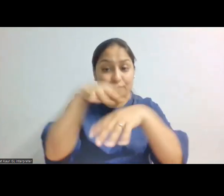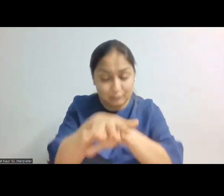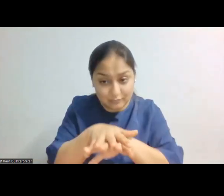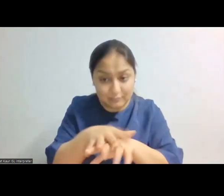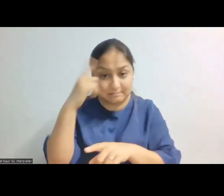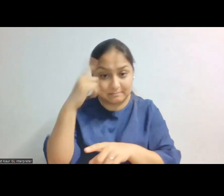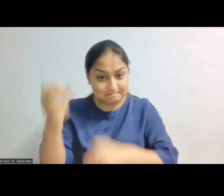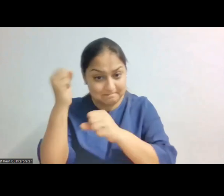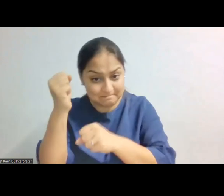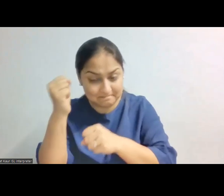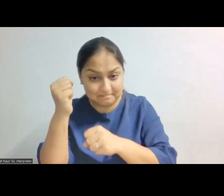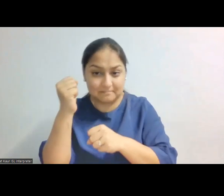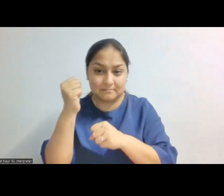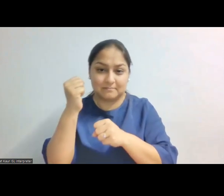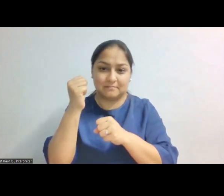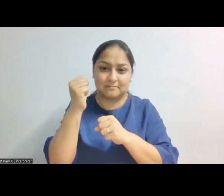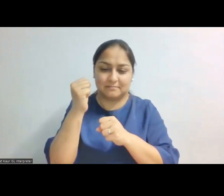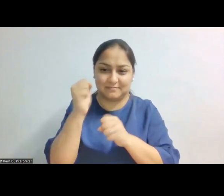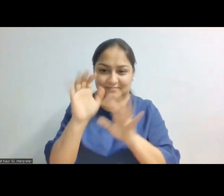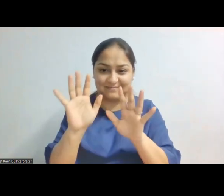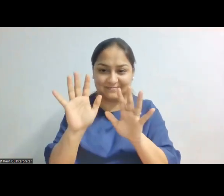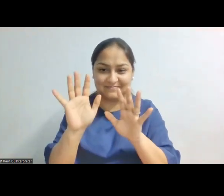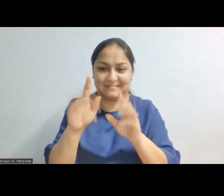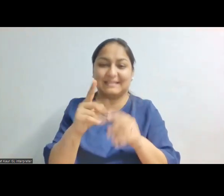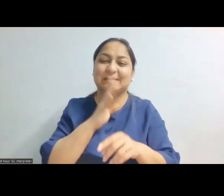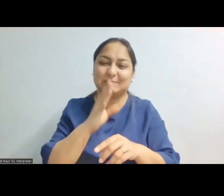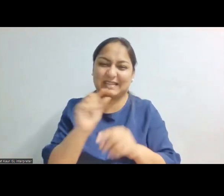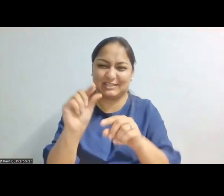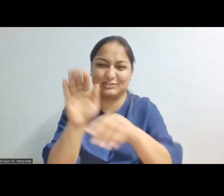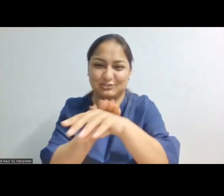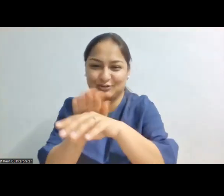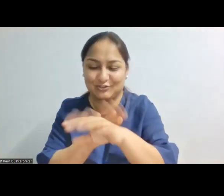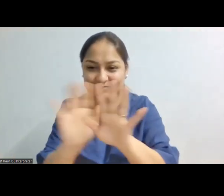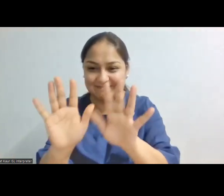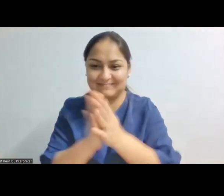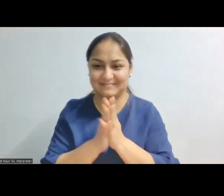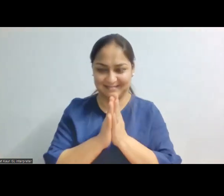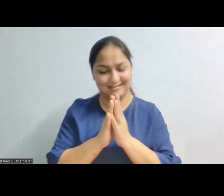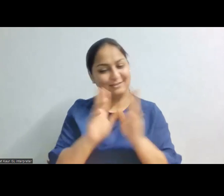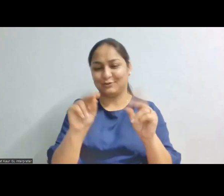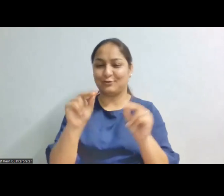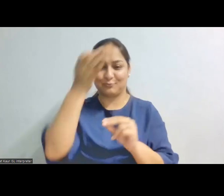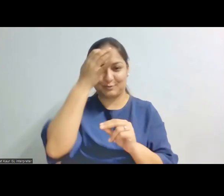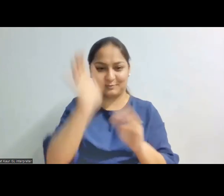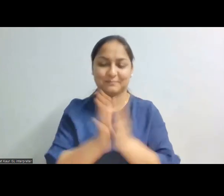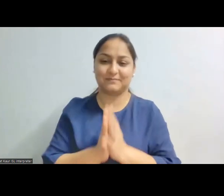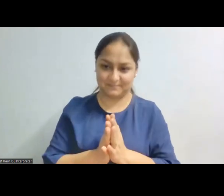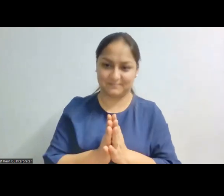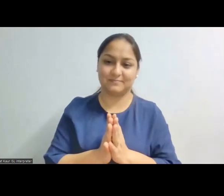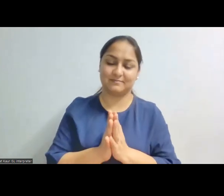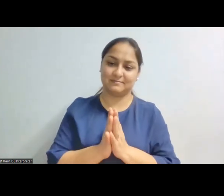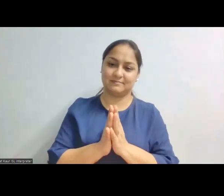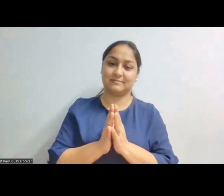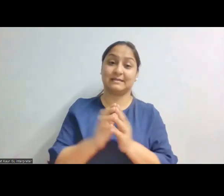mind the ultimate— Can we go a little slower, sorry? Sure. No problem. Yeah. So